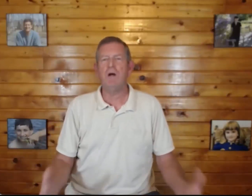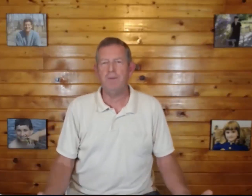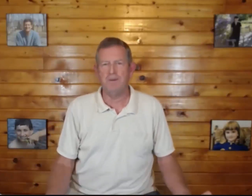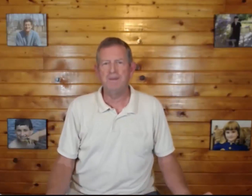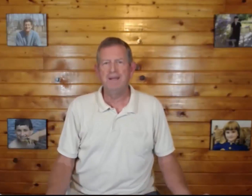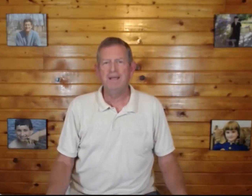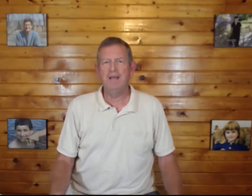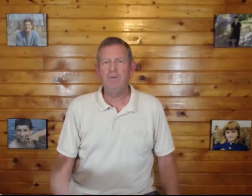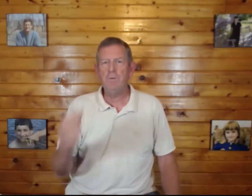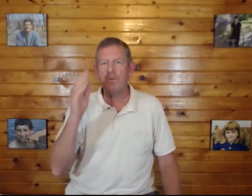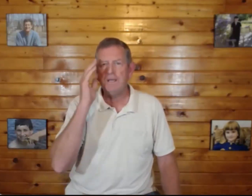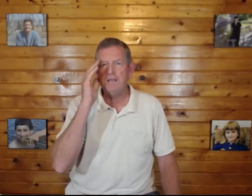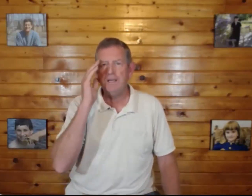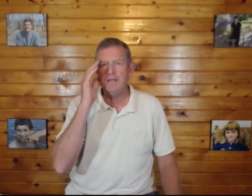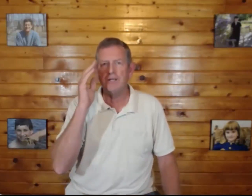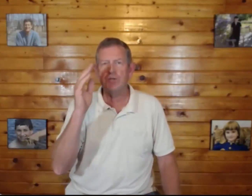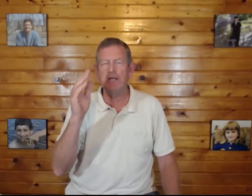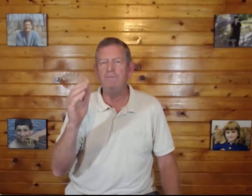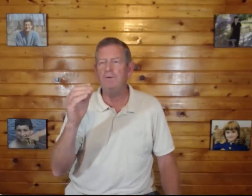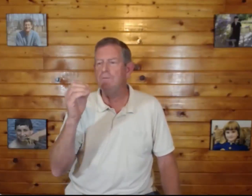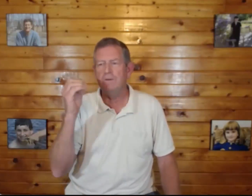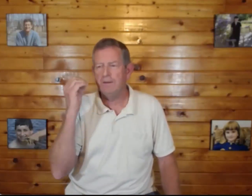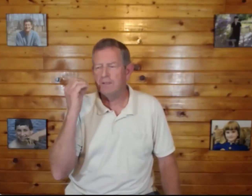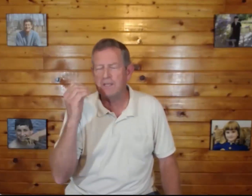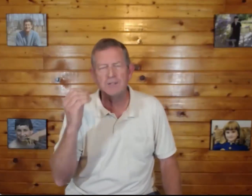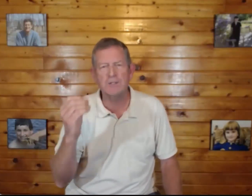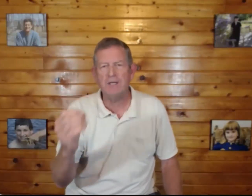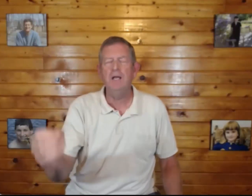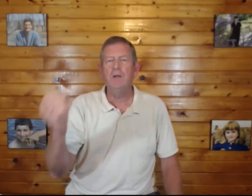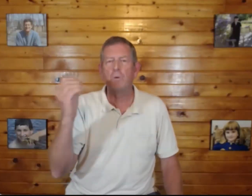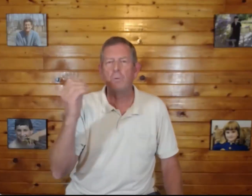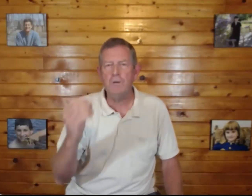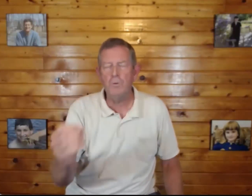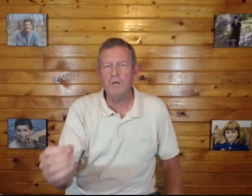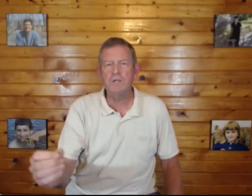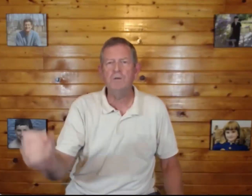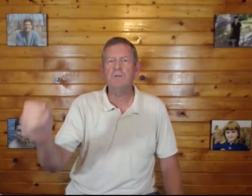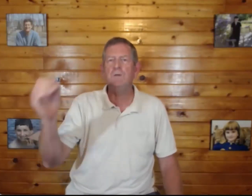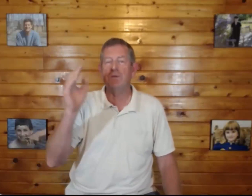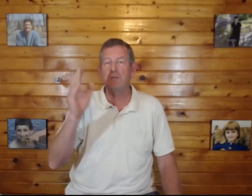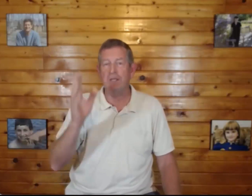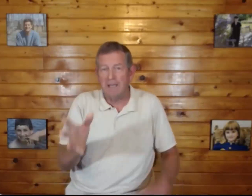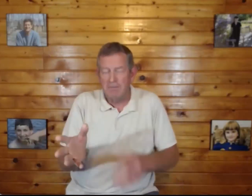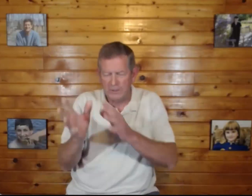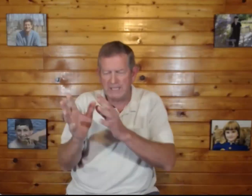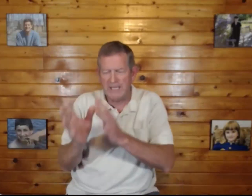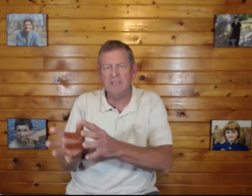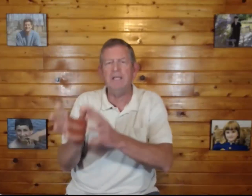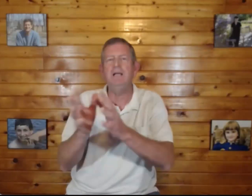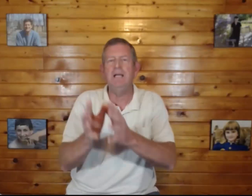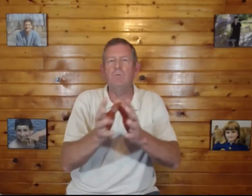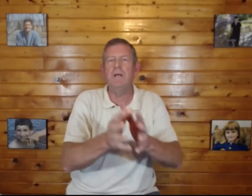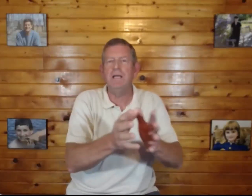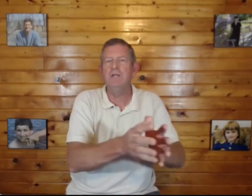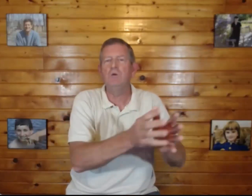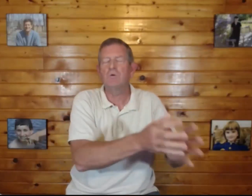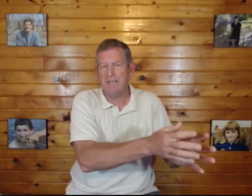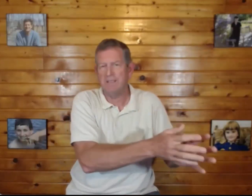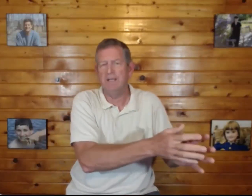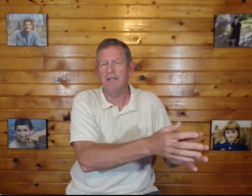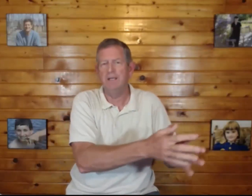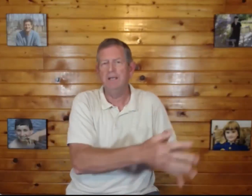into trouble if you think in English, and if you start studying the written word too soon, which easily leads one